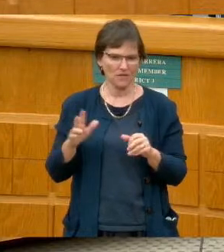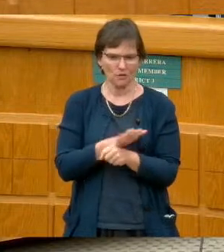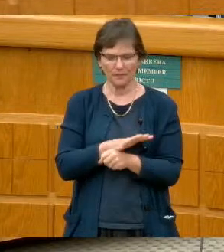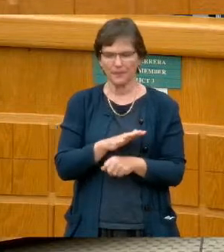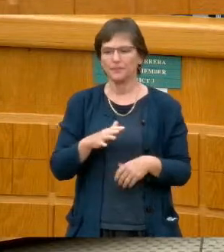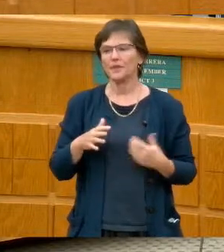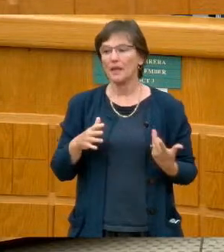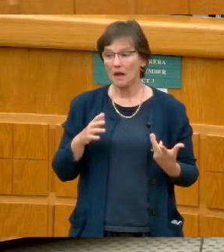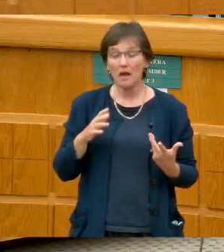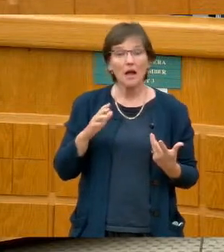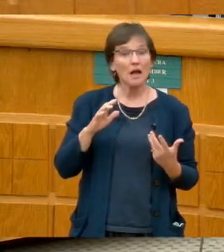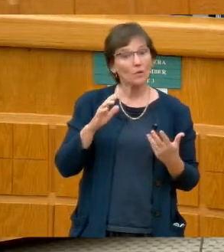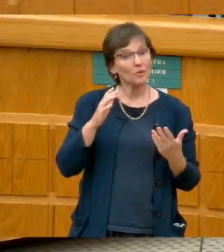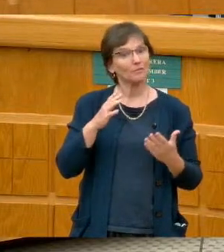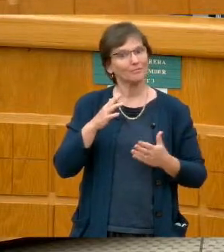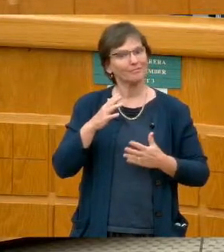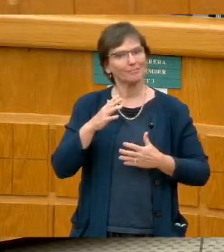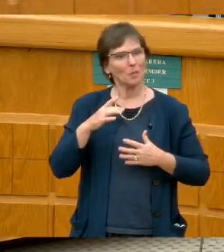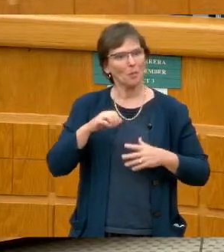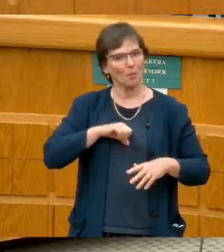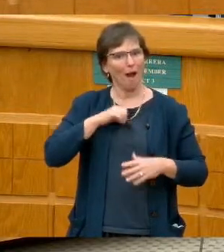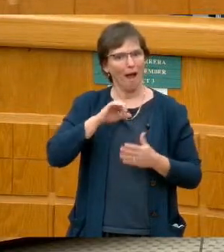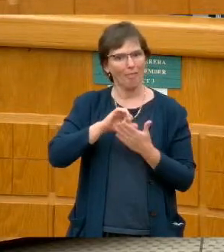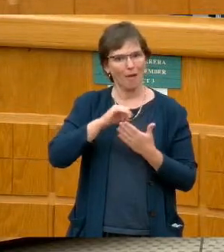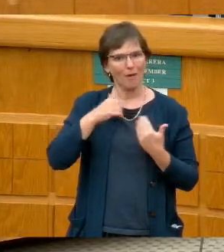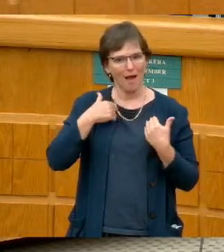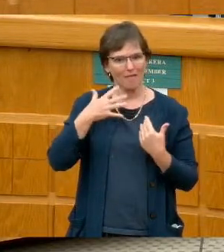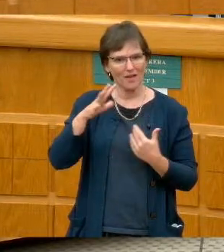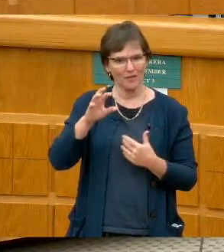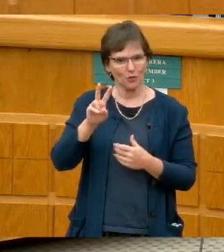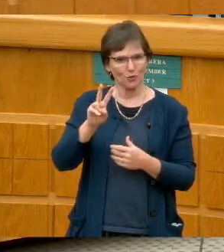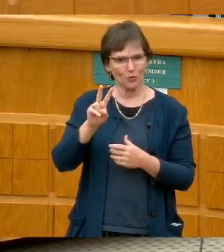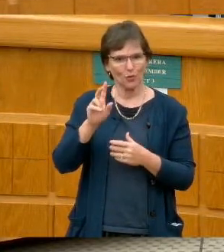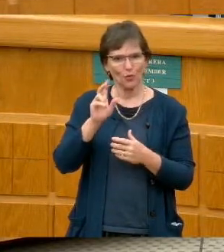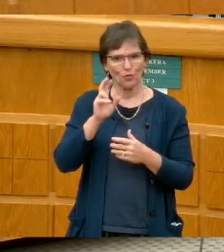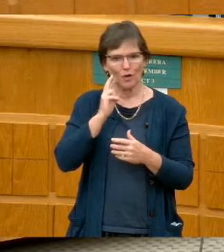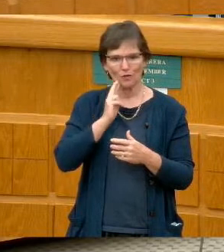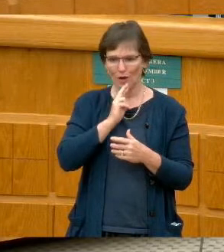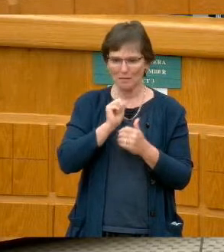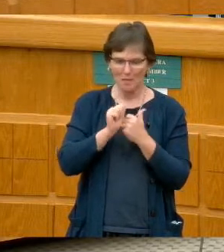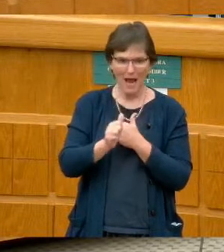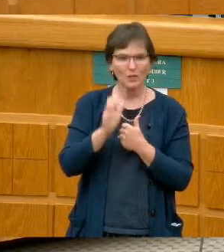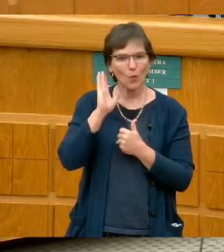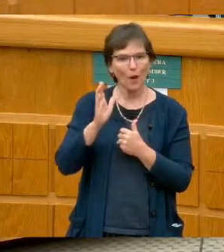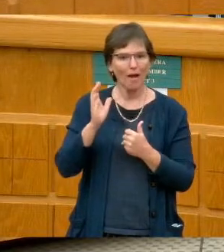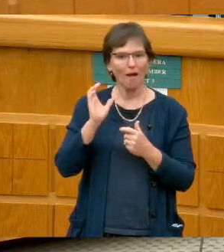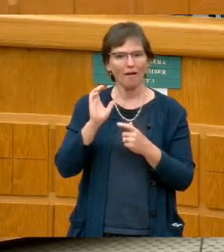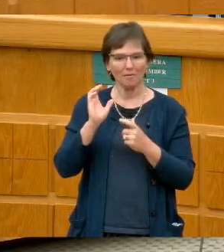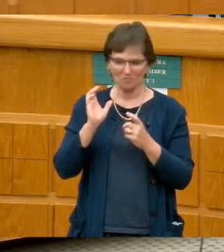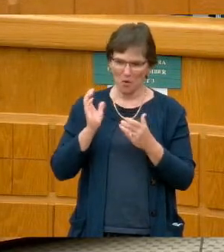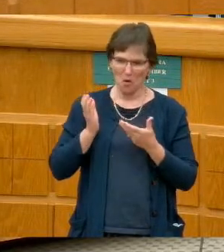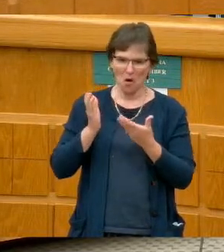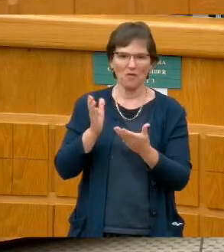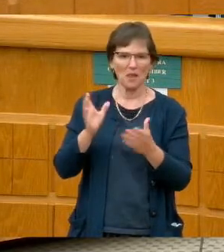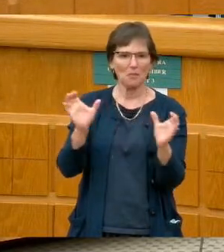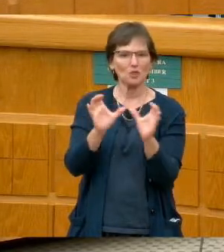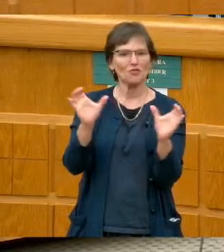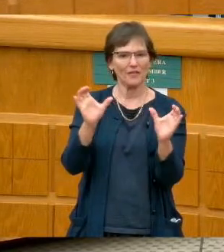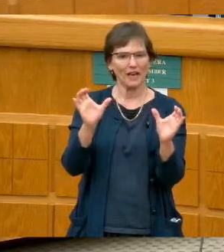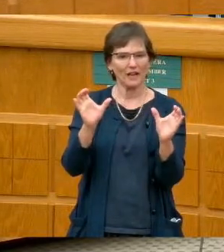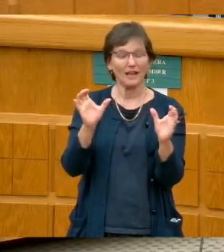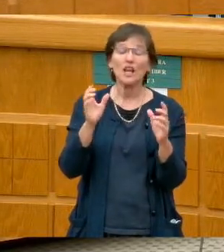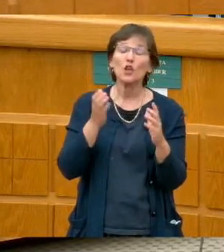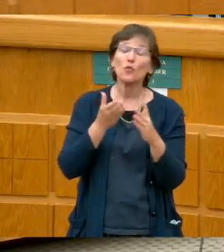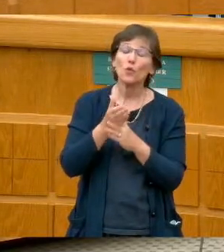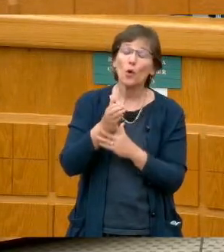them a certificate of appreciation on behalf of the City of Corpus Christi. And this is what this is alphabetical. It's